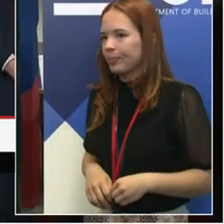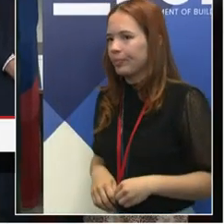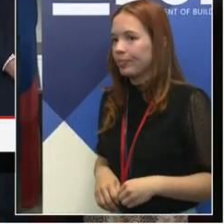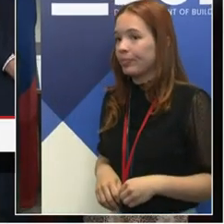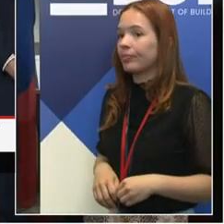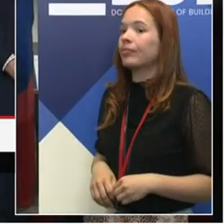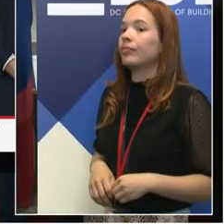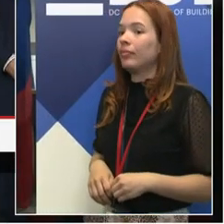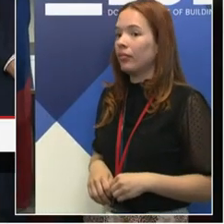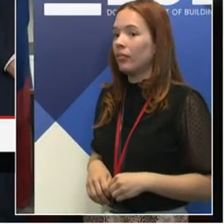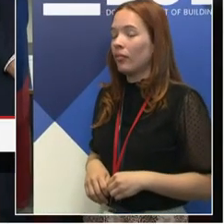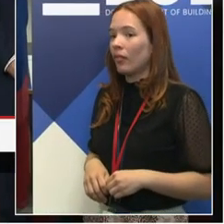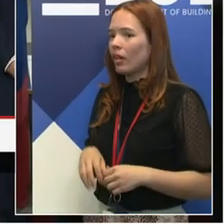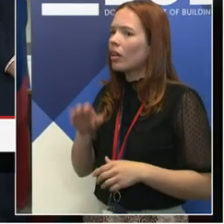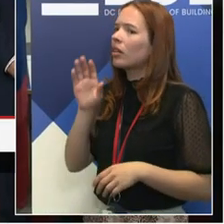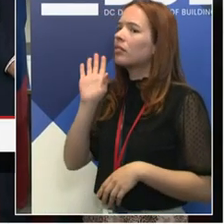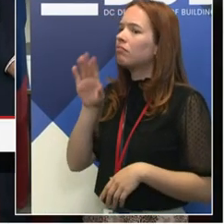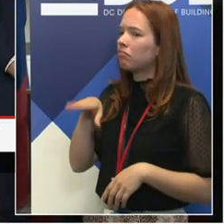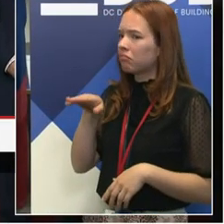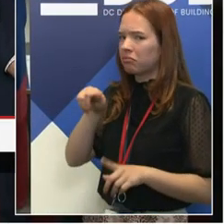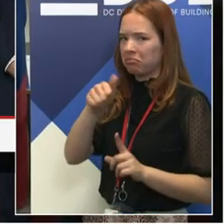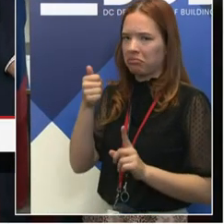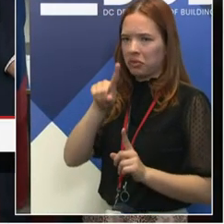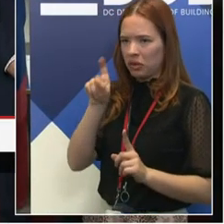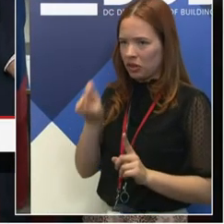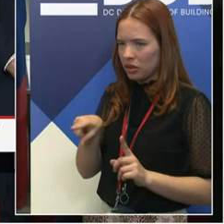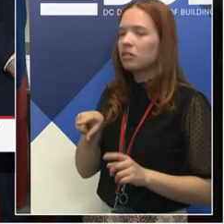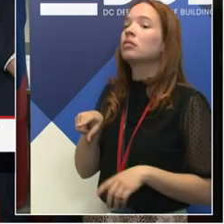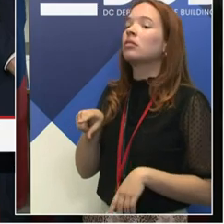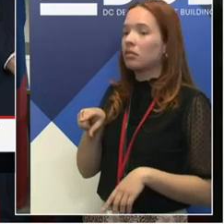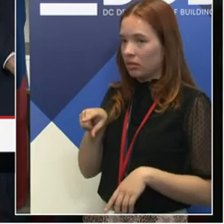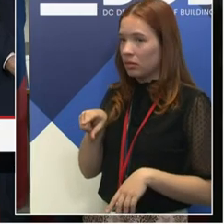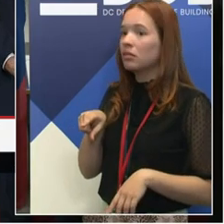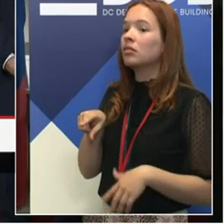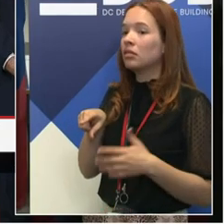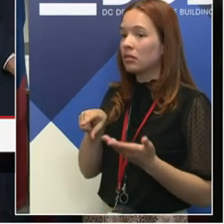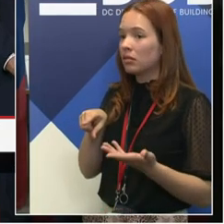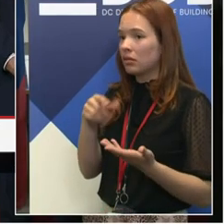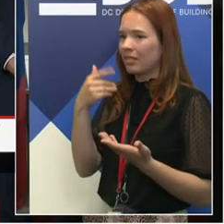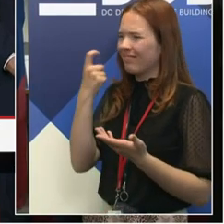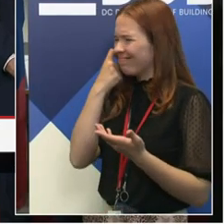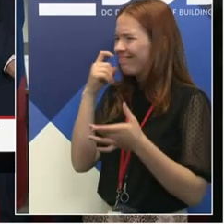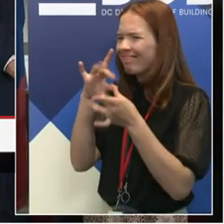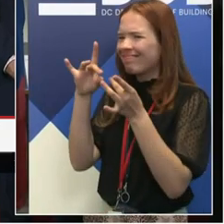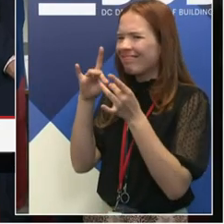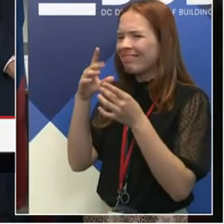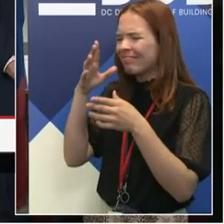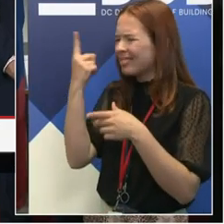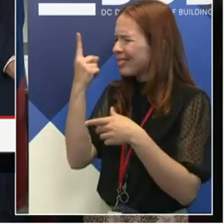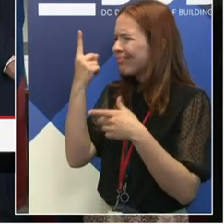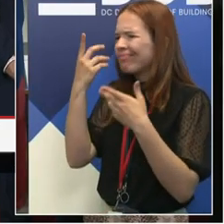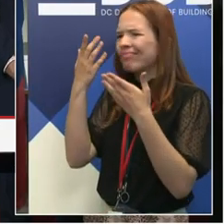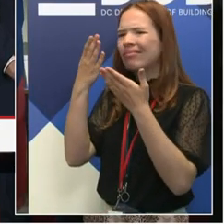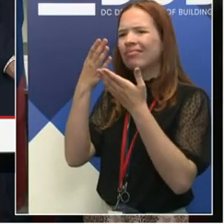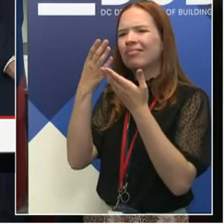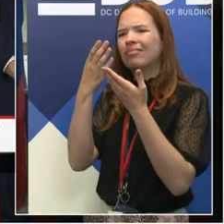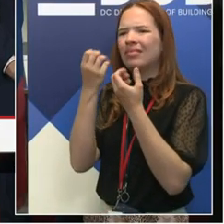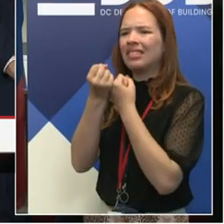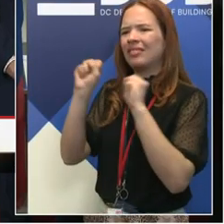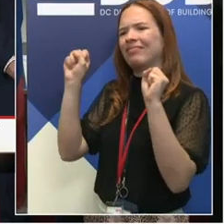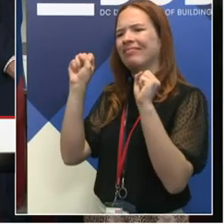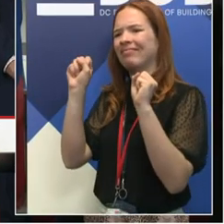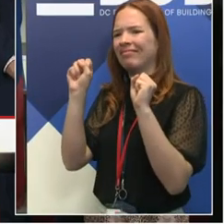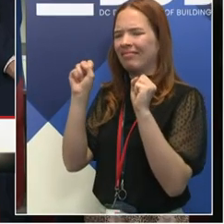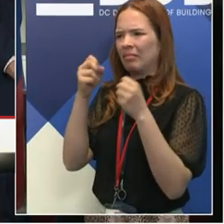this case. What about, you're having a summit soon or something? What are some of the things that may come up in this